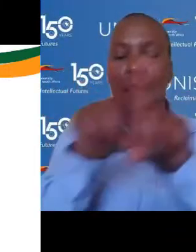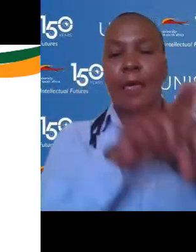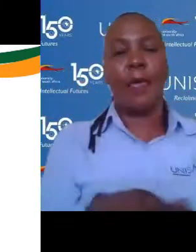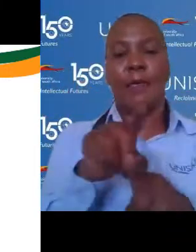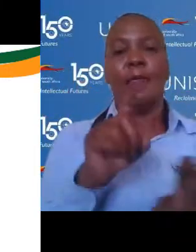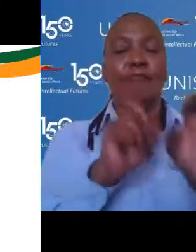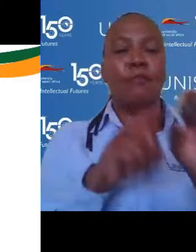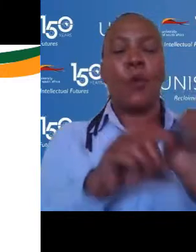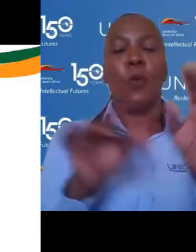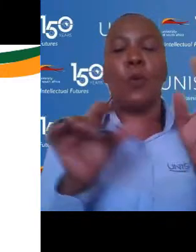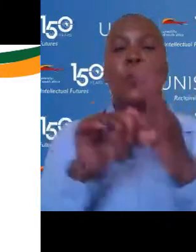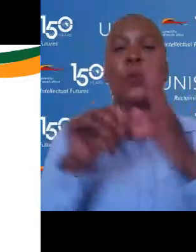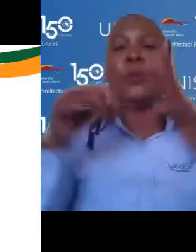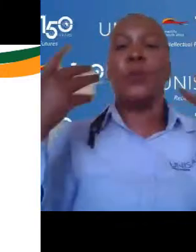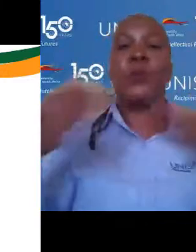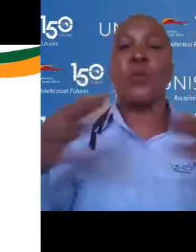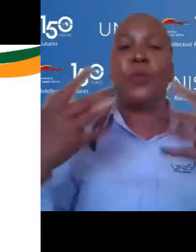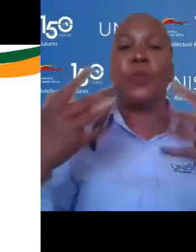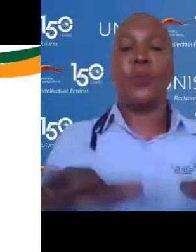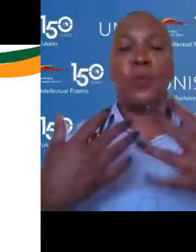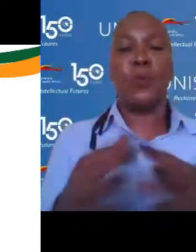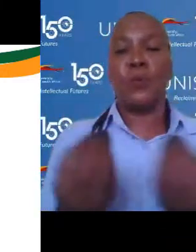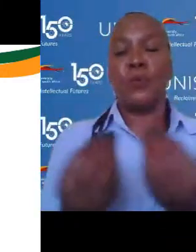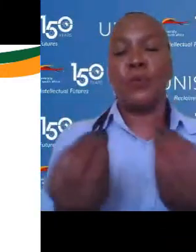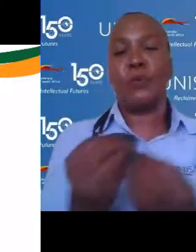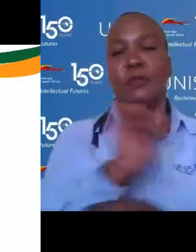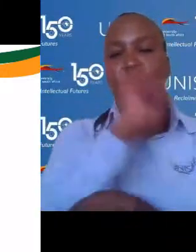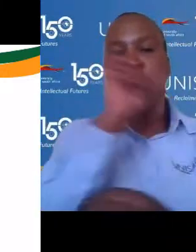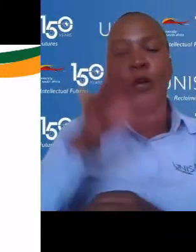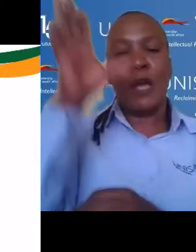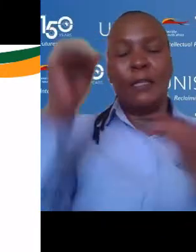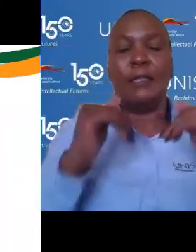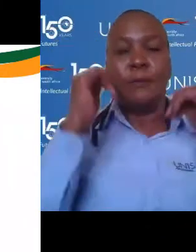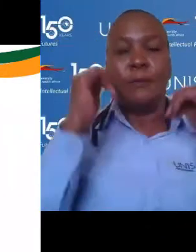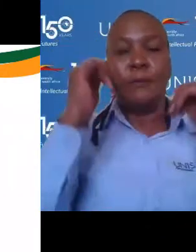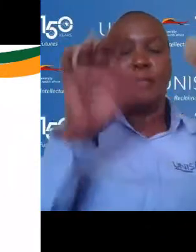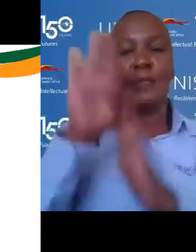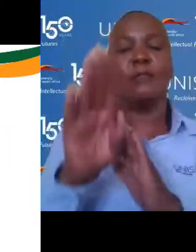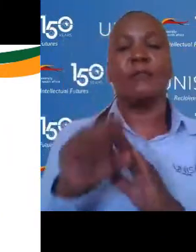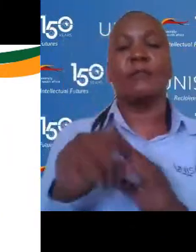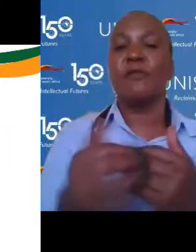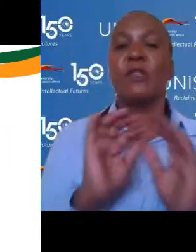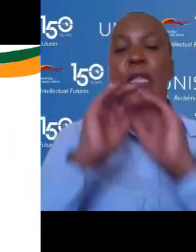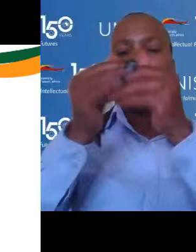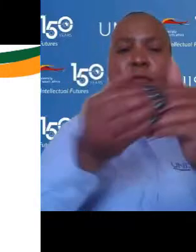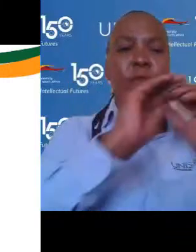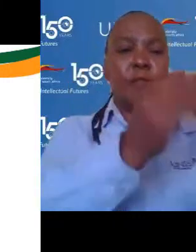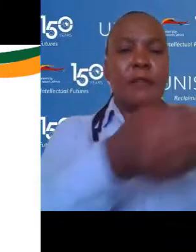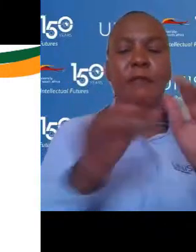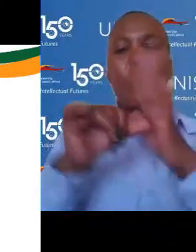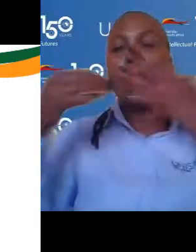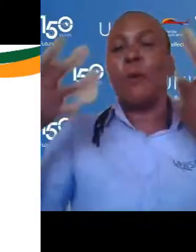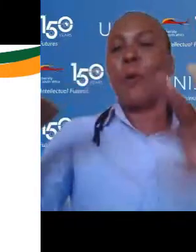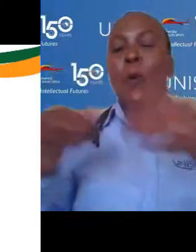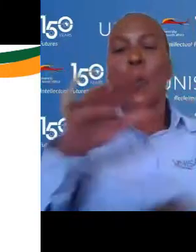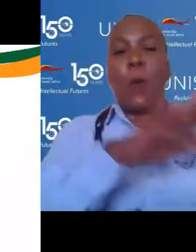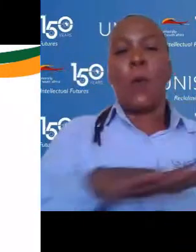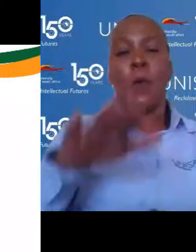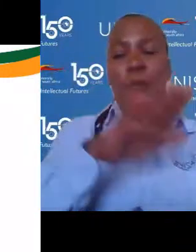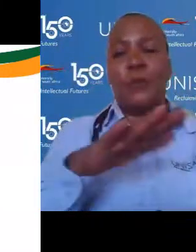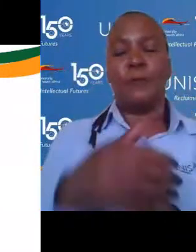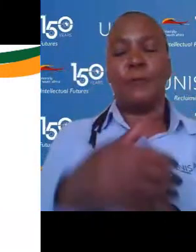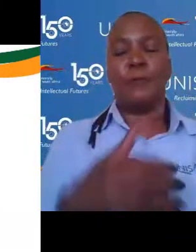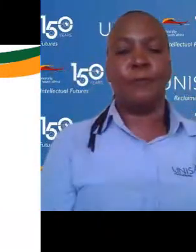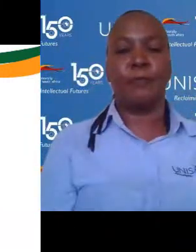important ingredients for your academic success as you cover important areas as seen.